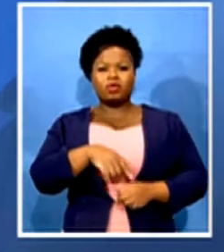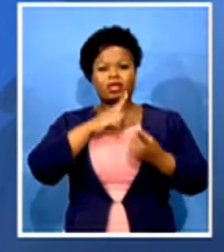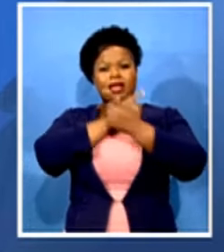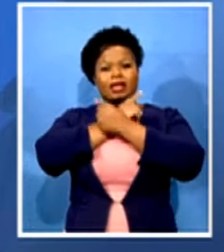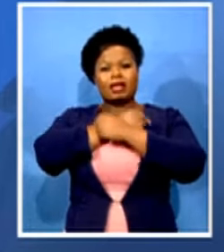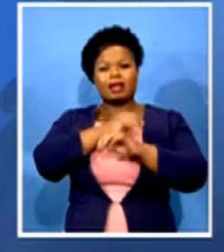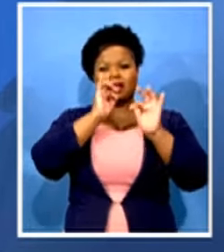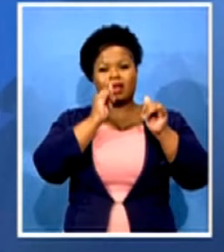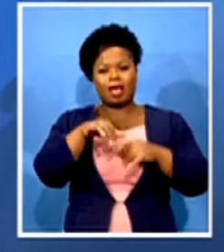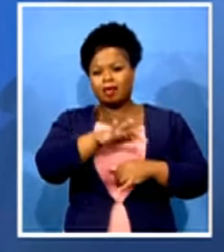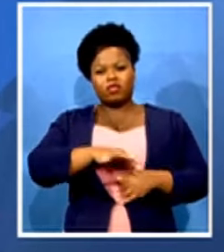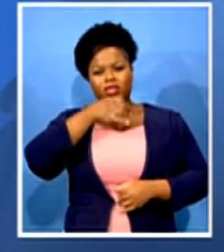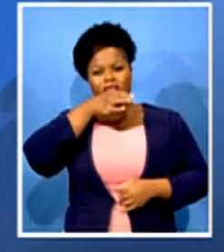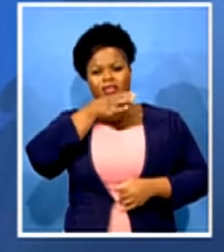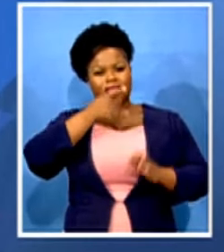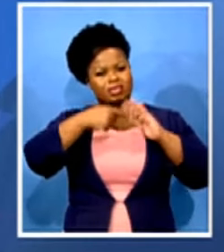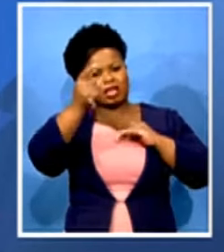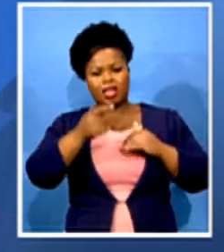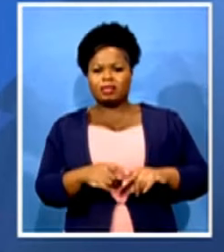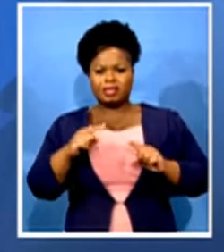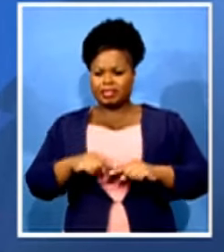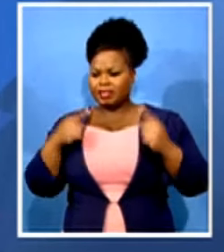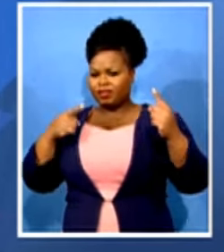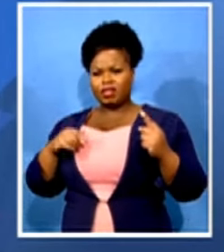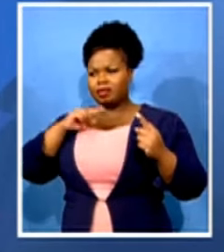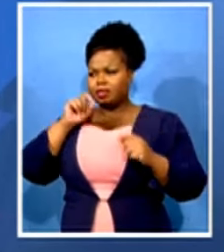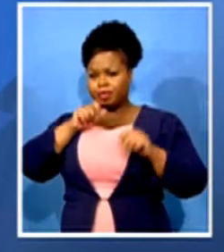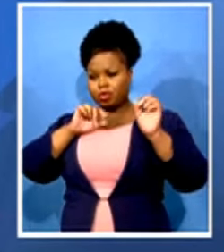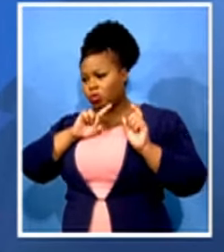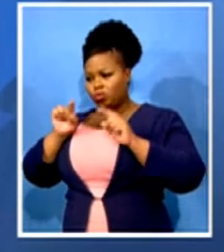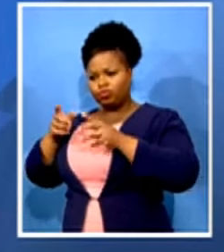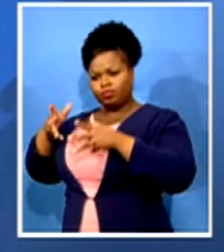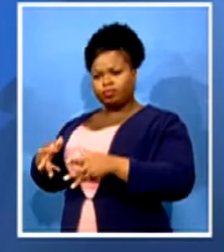come into an establishment, we are custodians of liquor licenses. There is a